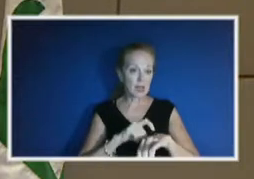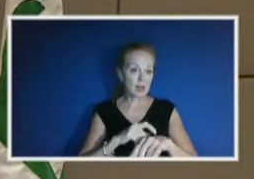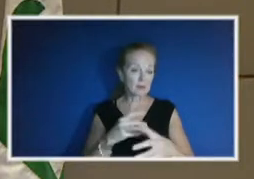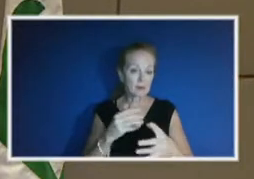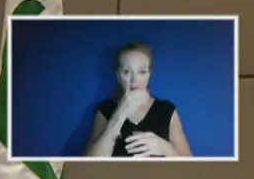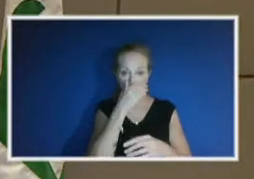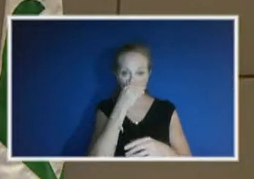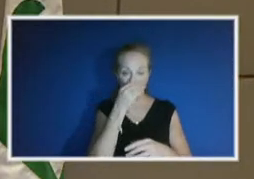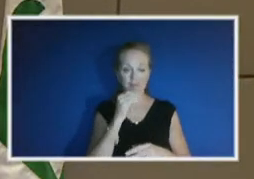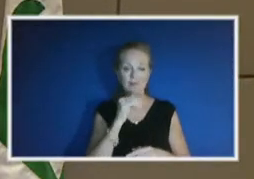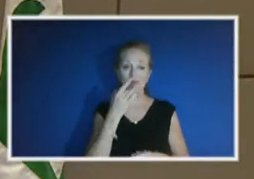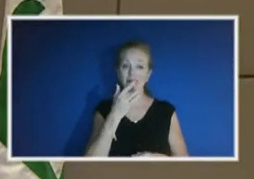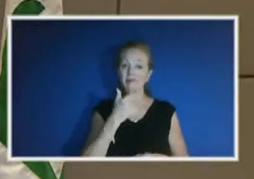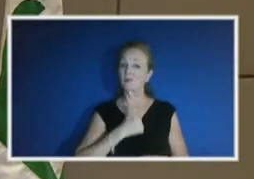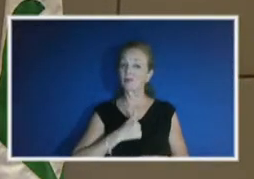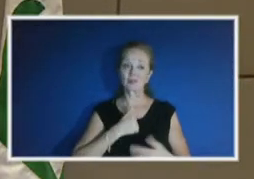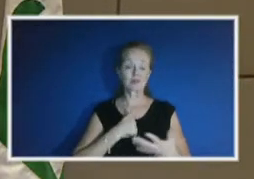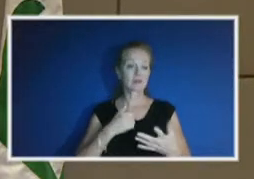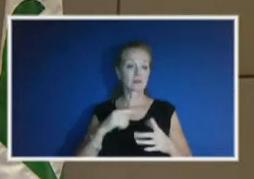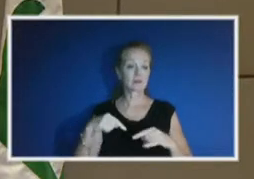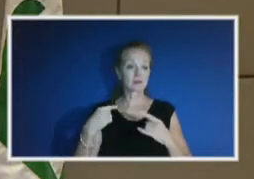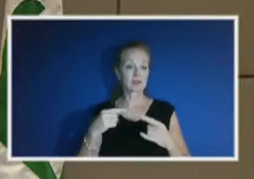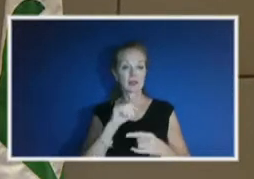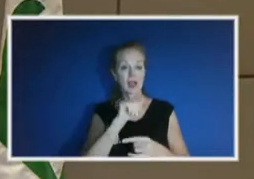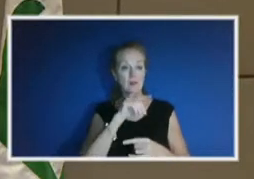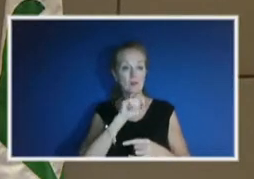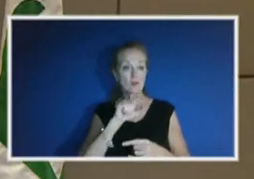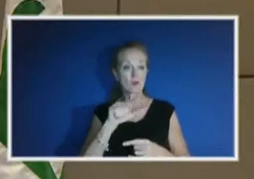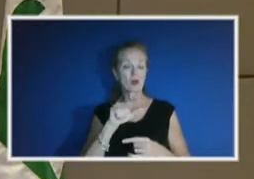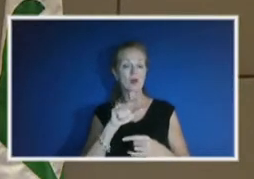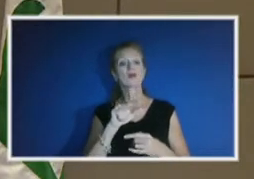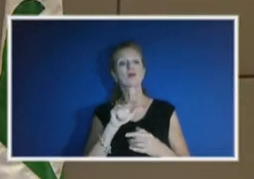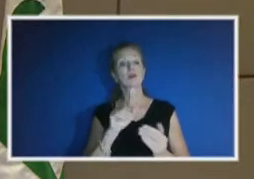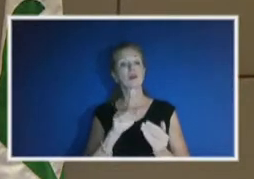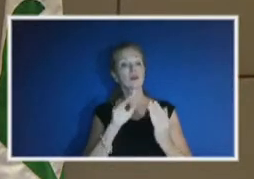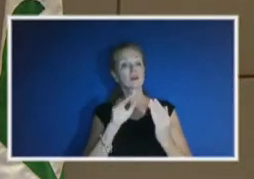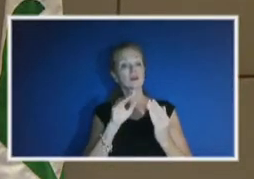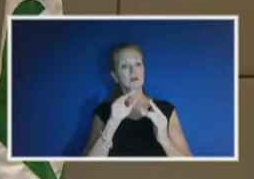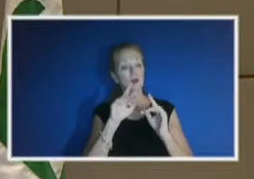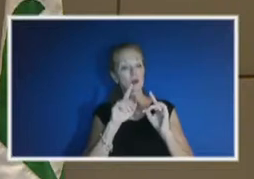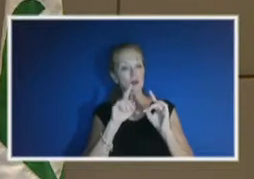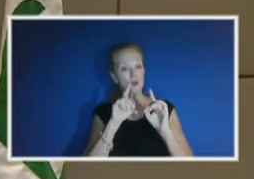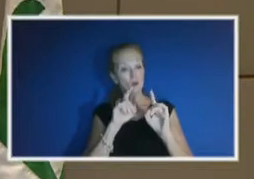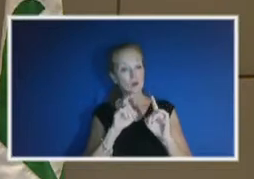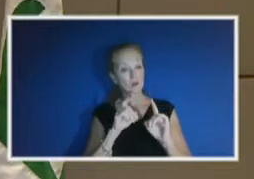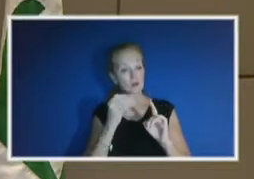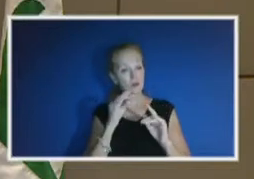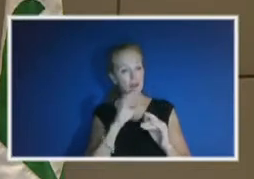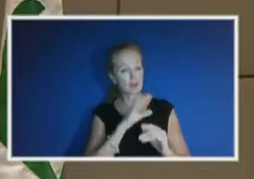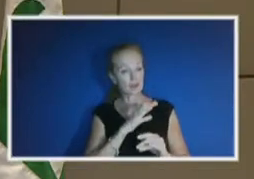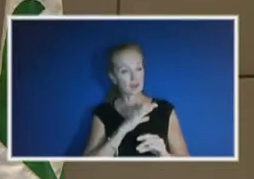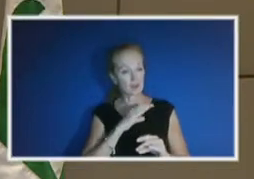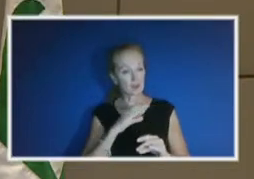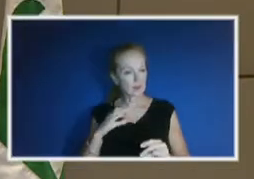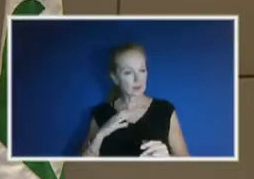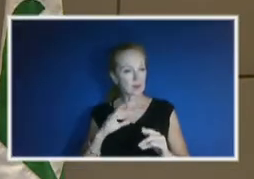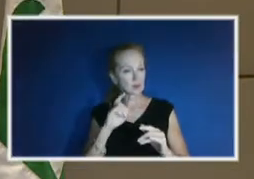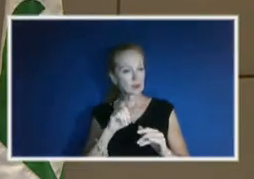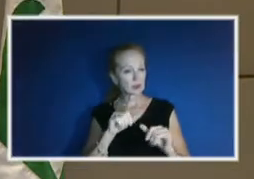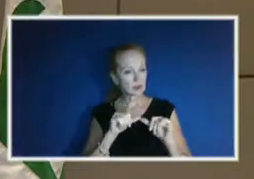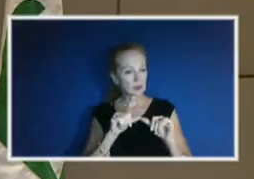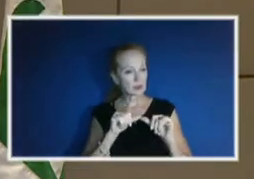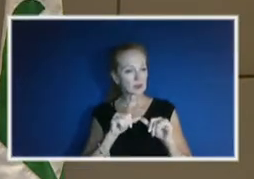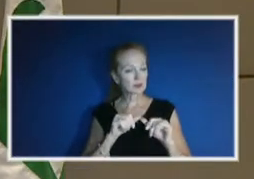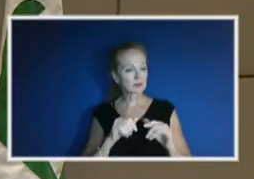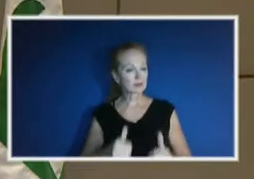it's unfortunate that since April, when we confronted the question of whether this committee should continue to